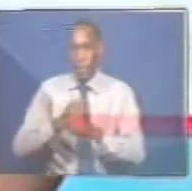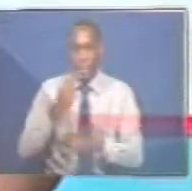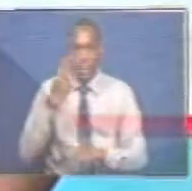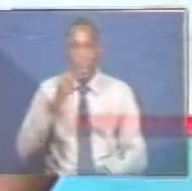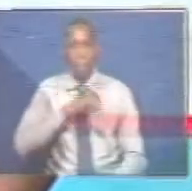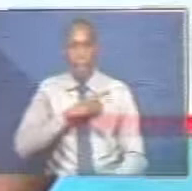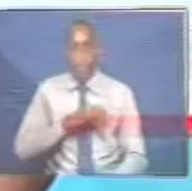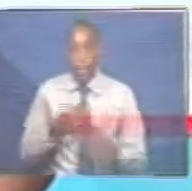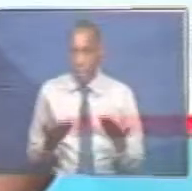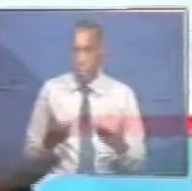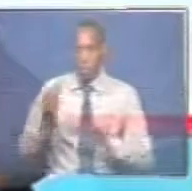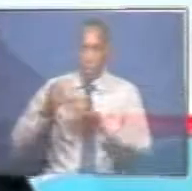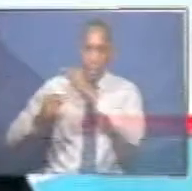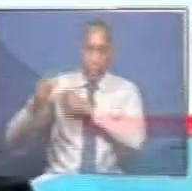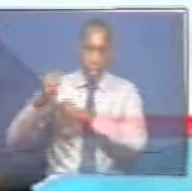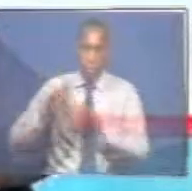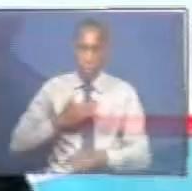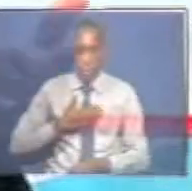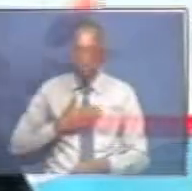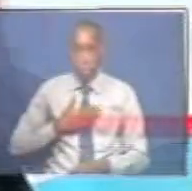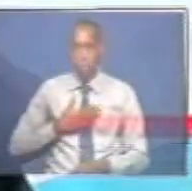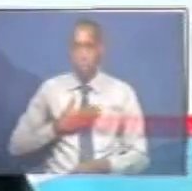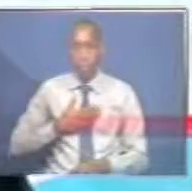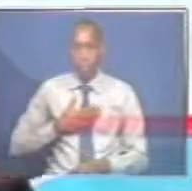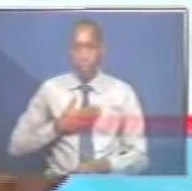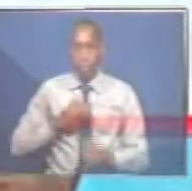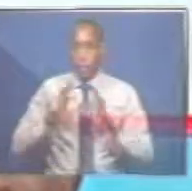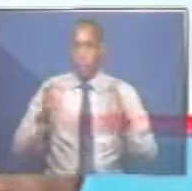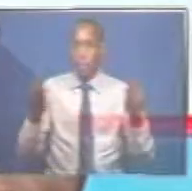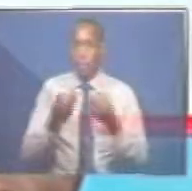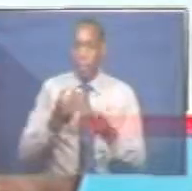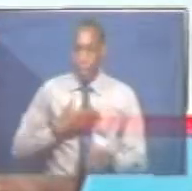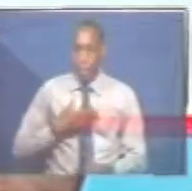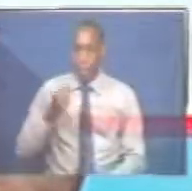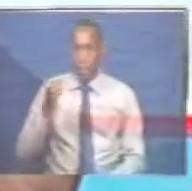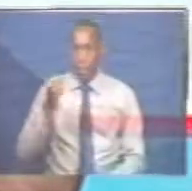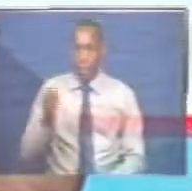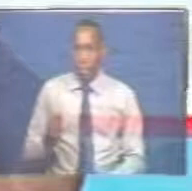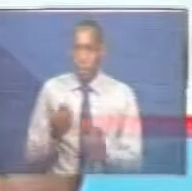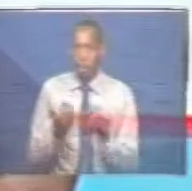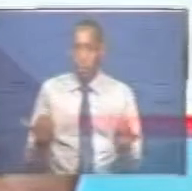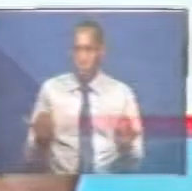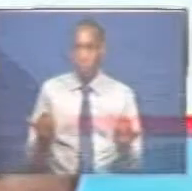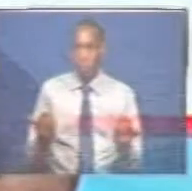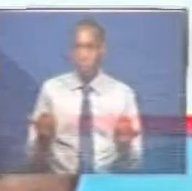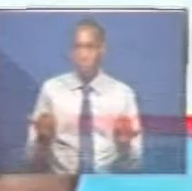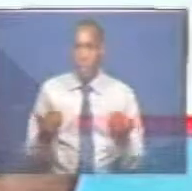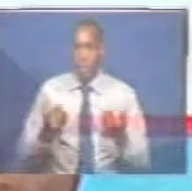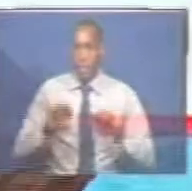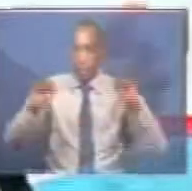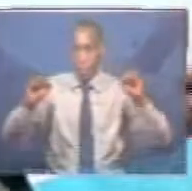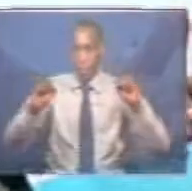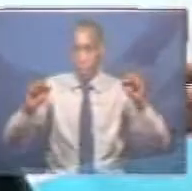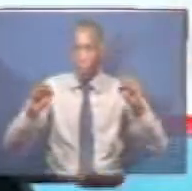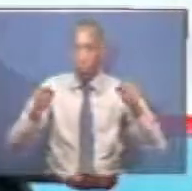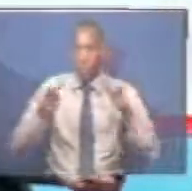Mm-hmm. Whereby the generations, like for me, my family, let's assume my family, the grandchildren and all that, they're under yeah. Tusker, for instance. So